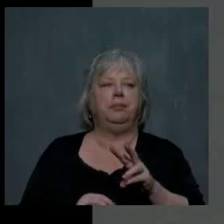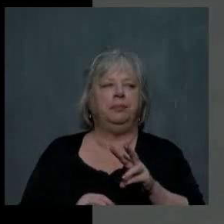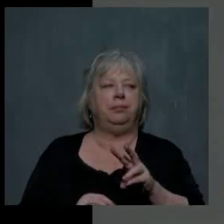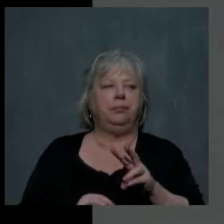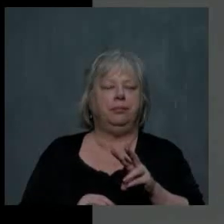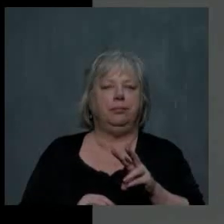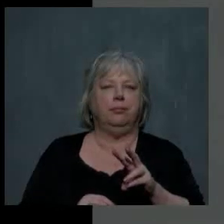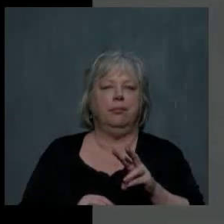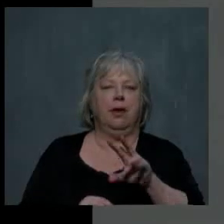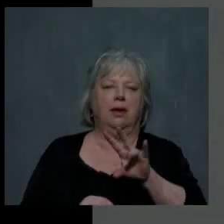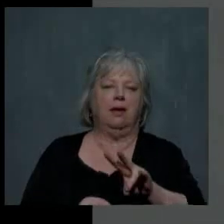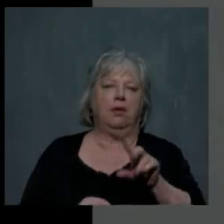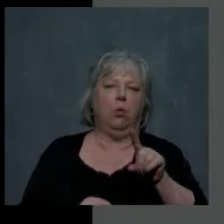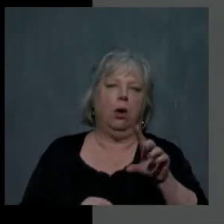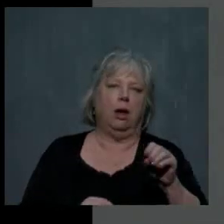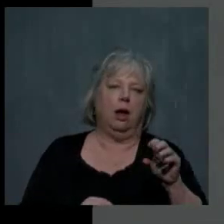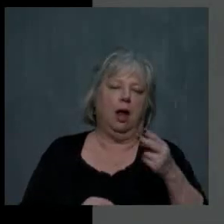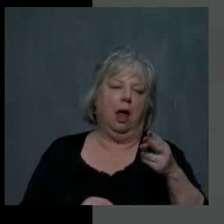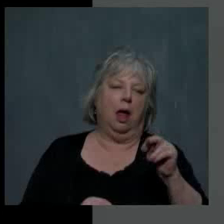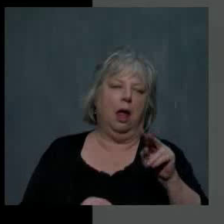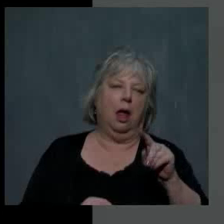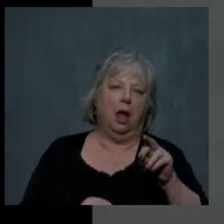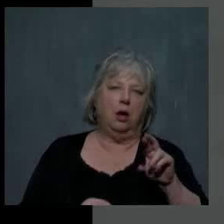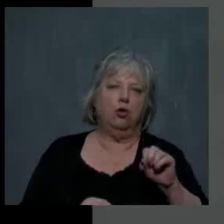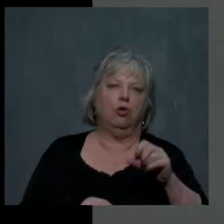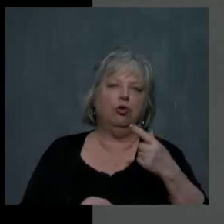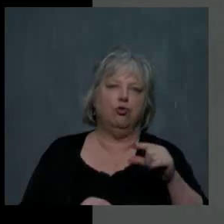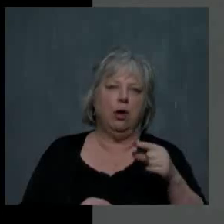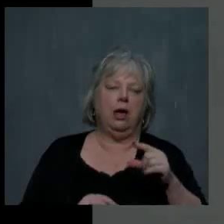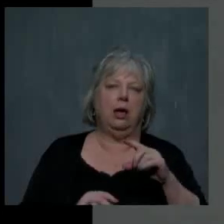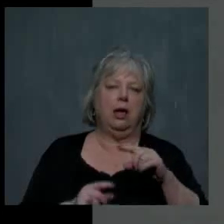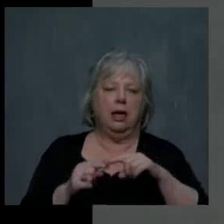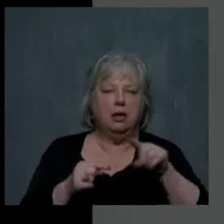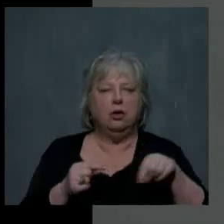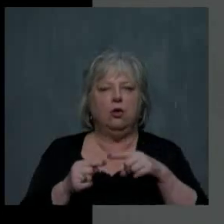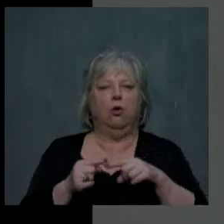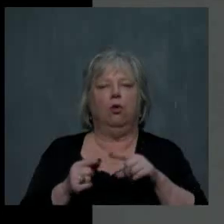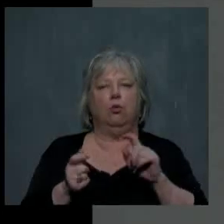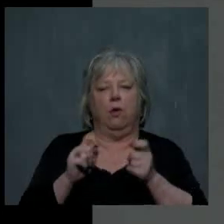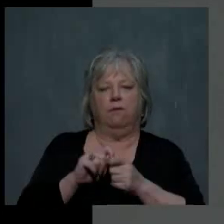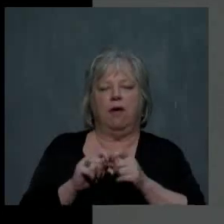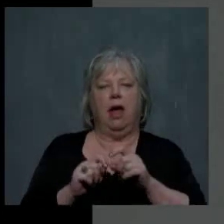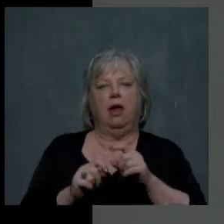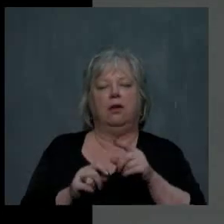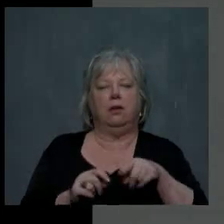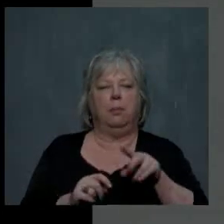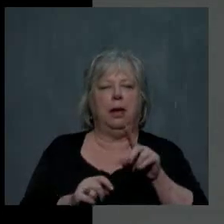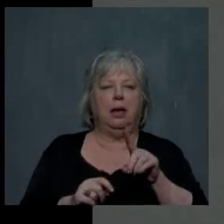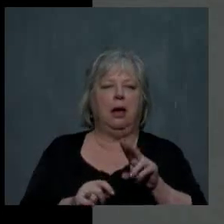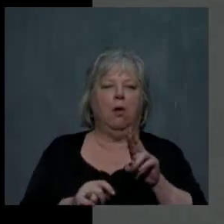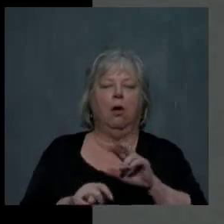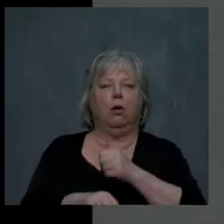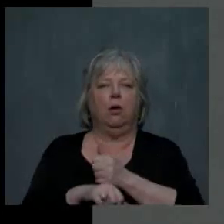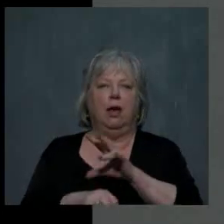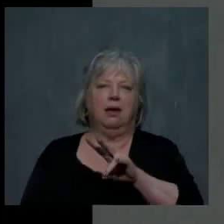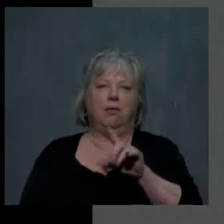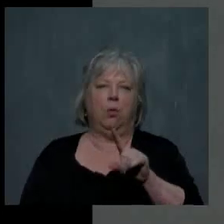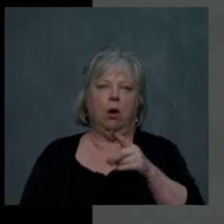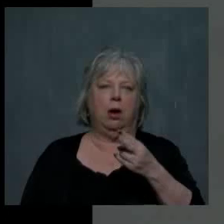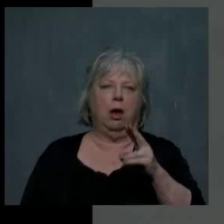Z-4451-F, 71 Hunters Green Circle, revised short form PDR, located at 71 Hunters Green